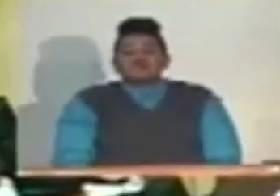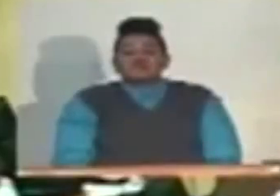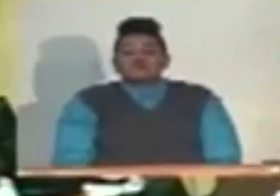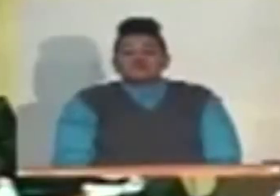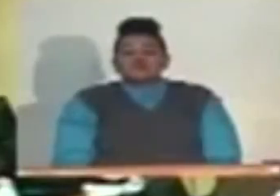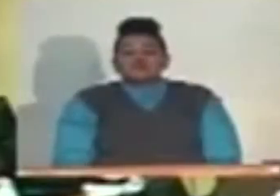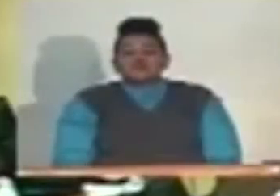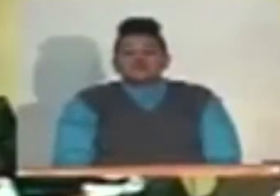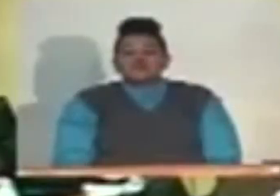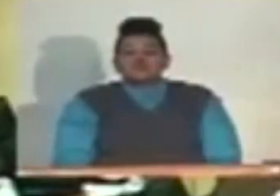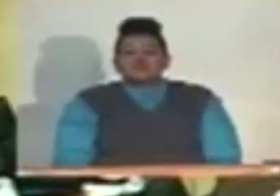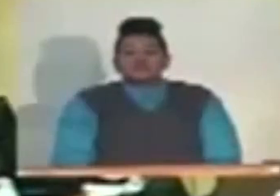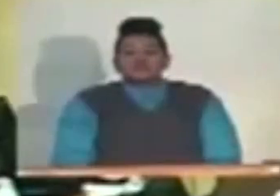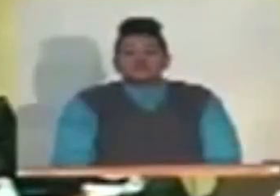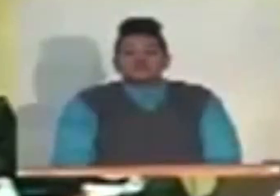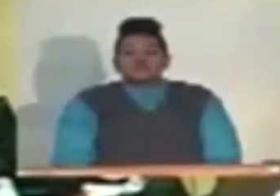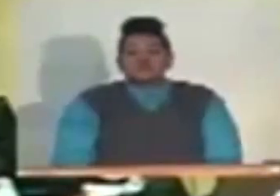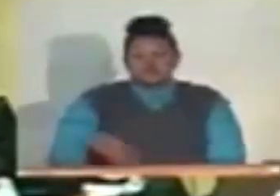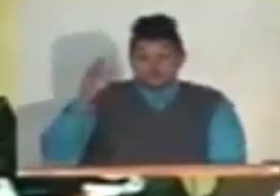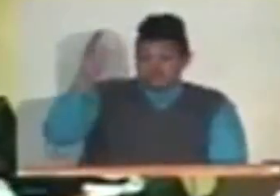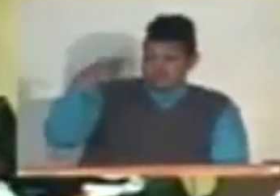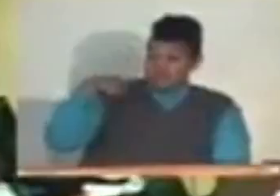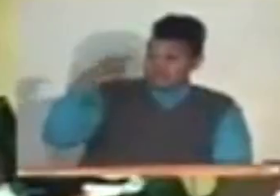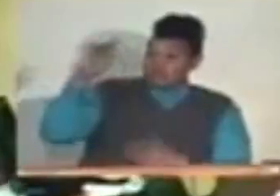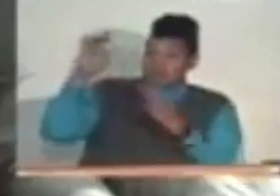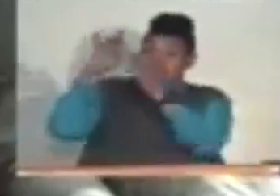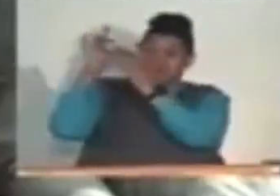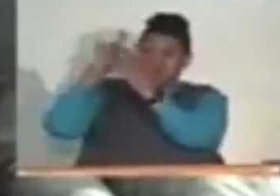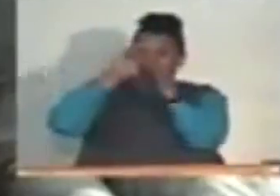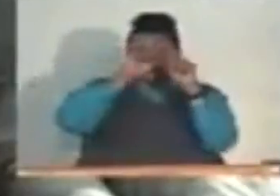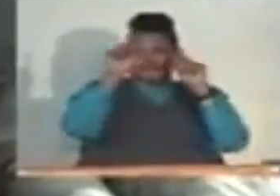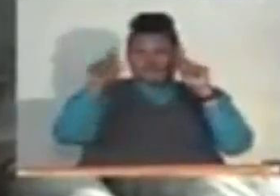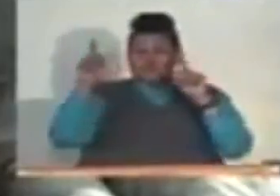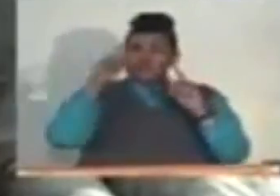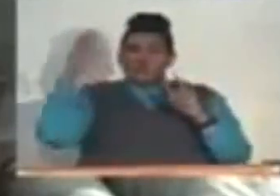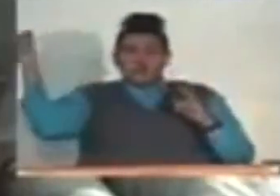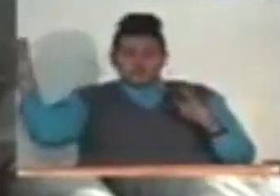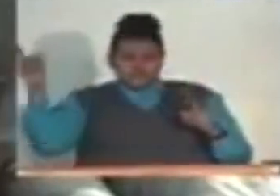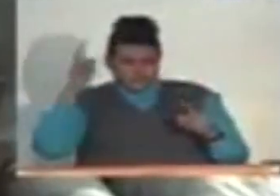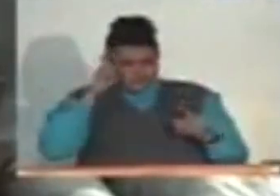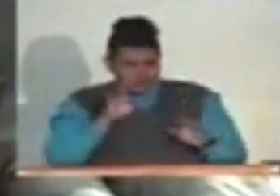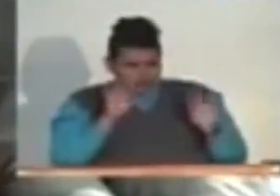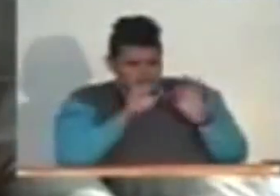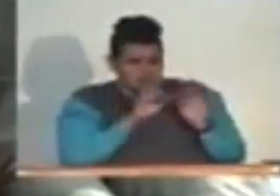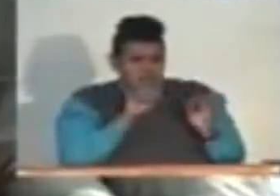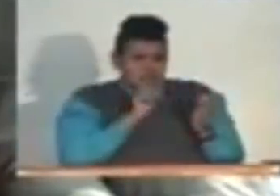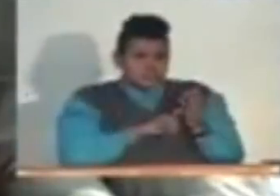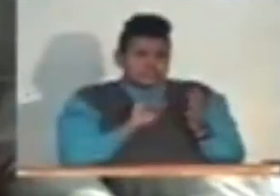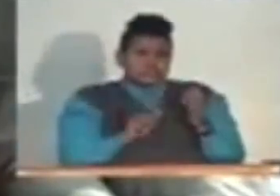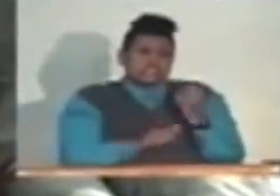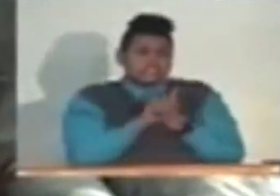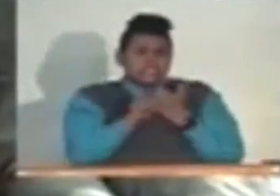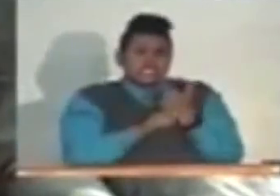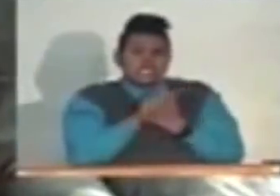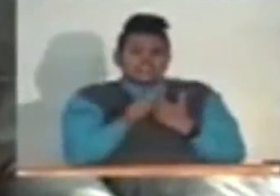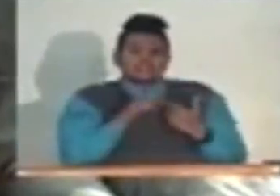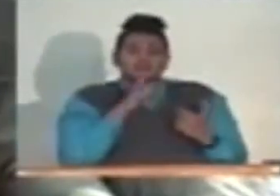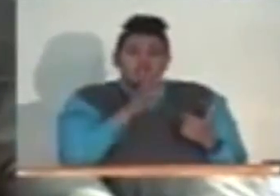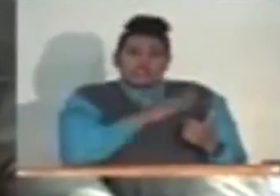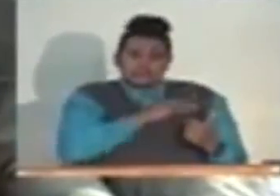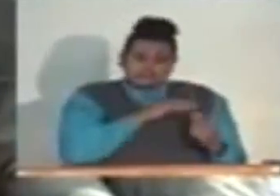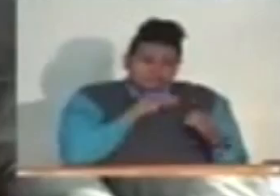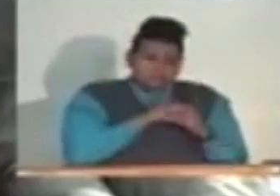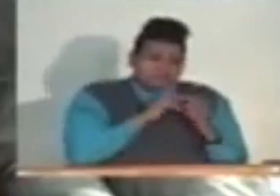Mr. Speaker, we reached out to the stakeholders, and they too recognized the danger to the country and bought into